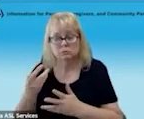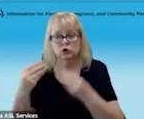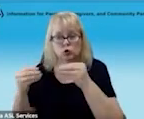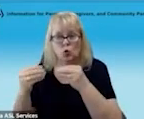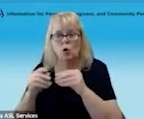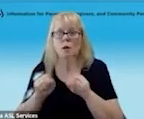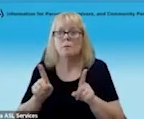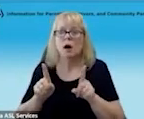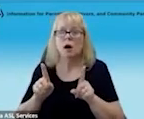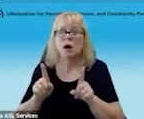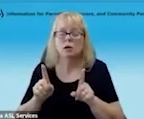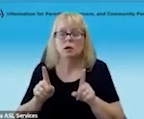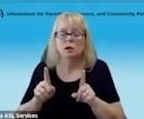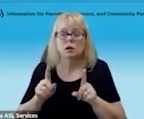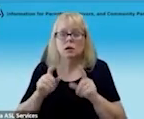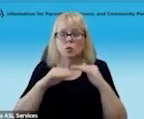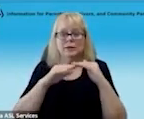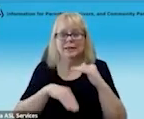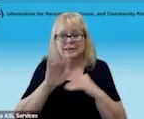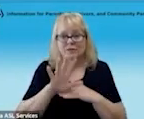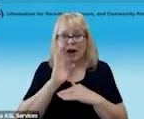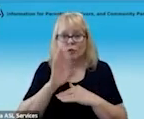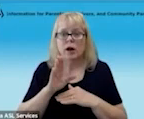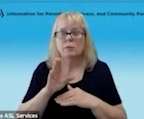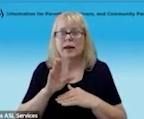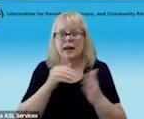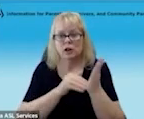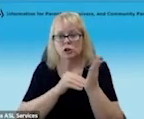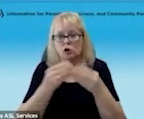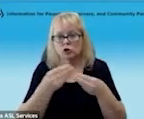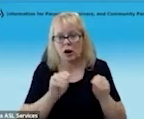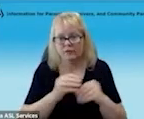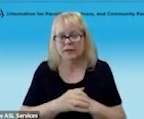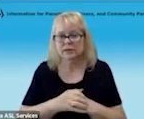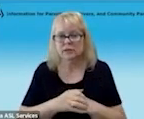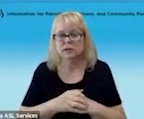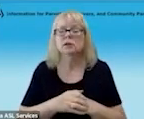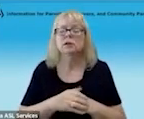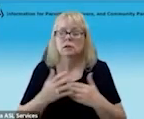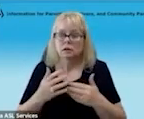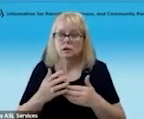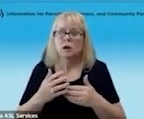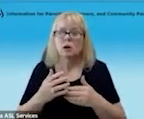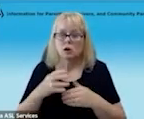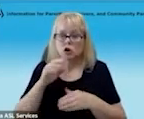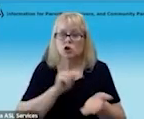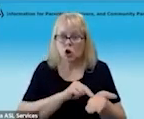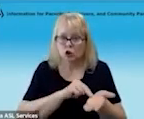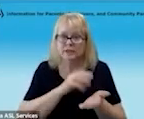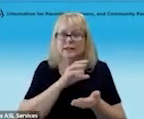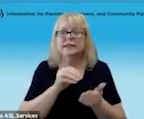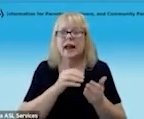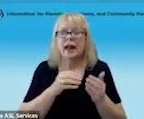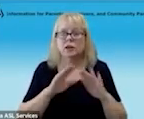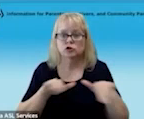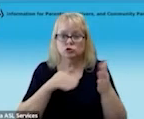years old. For example, about 1/3 of 5 to 11 year olds were vaccinated in pharmacies. We anticipate most children under 5 years